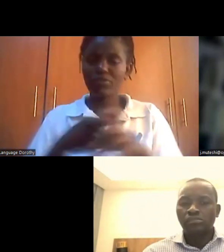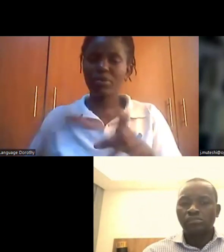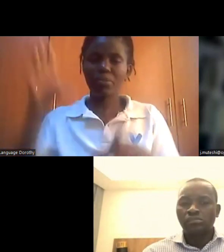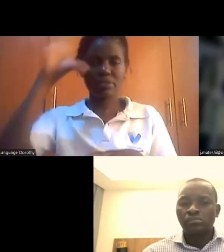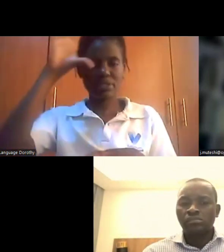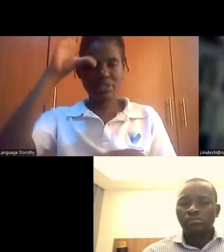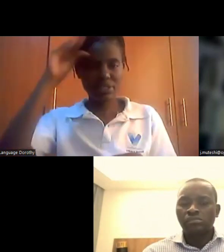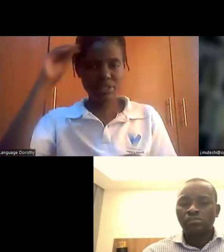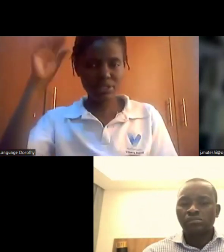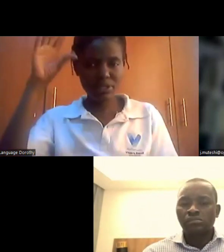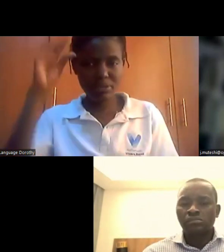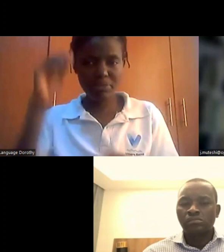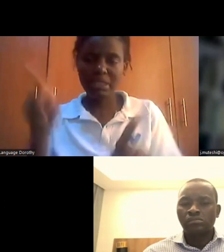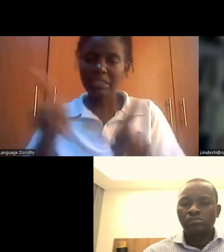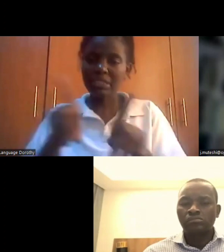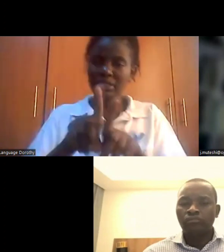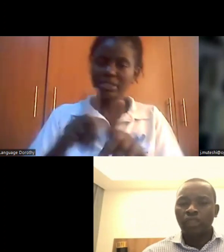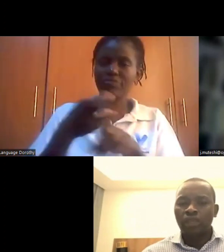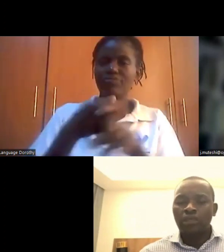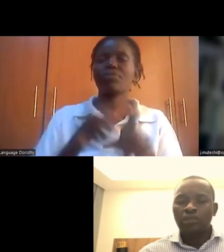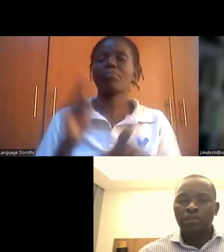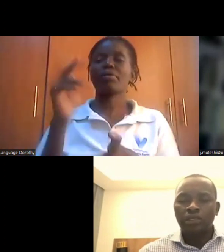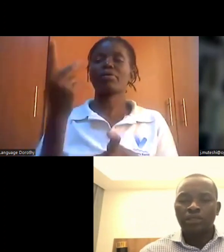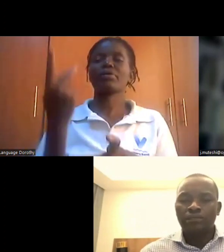from Kenya?